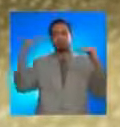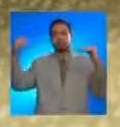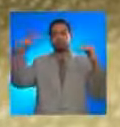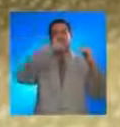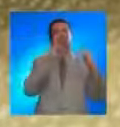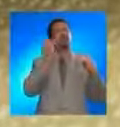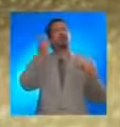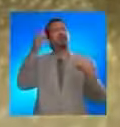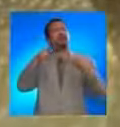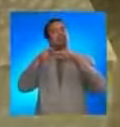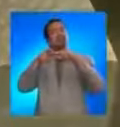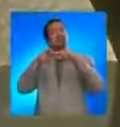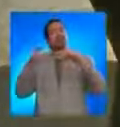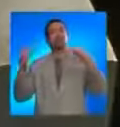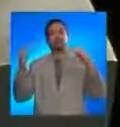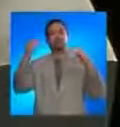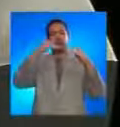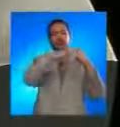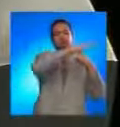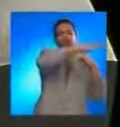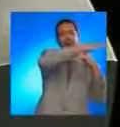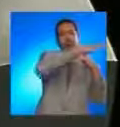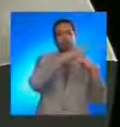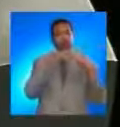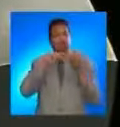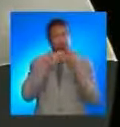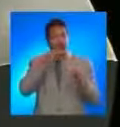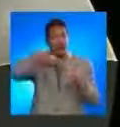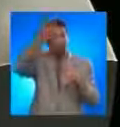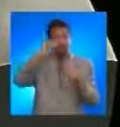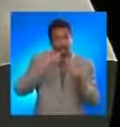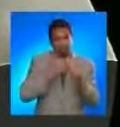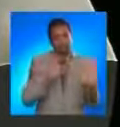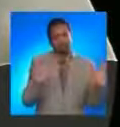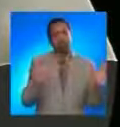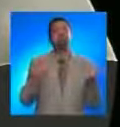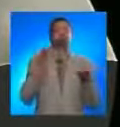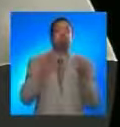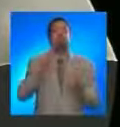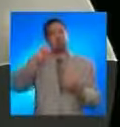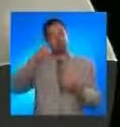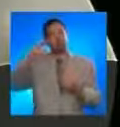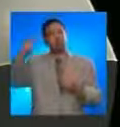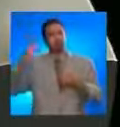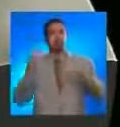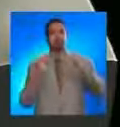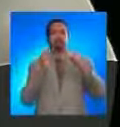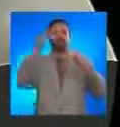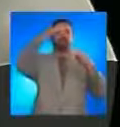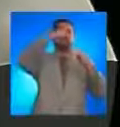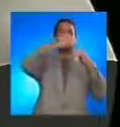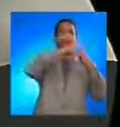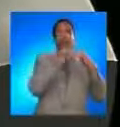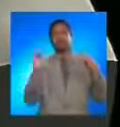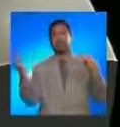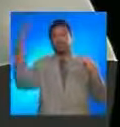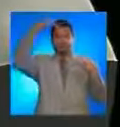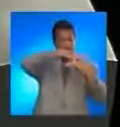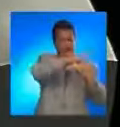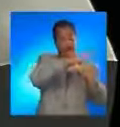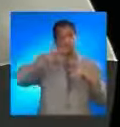A tsunami is a series of waves in which the first is not necessarily the largest wave. The distance between waves